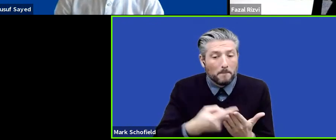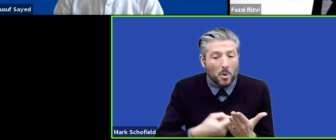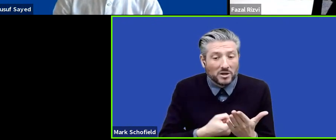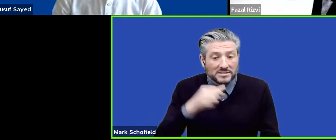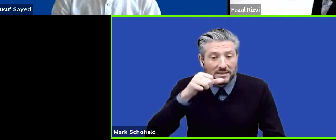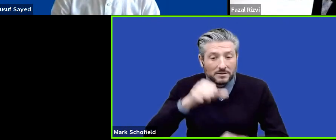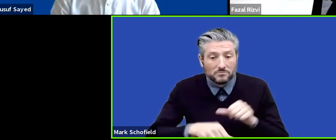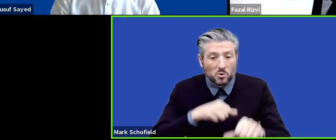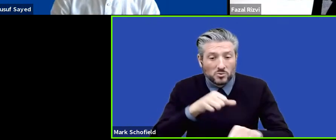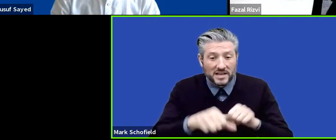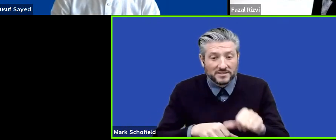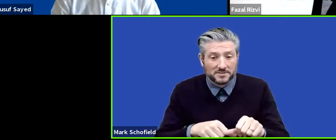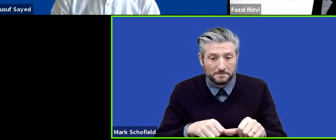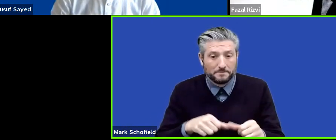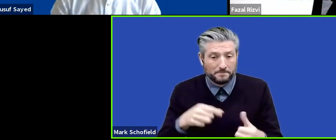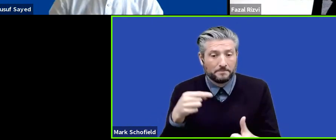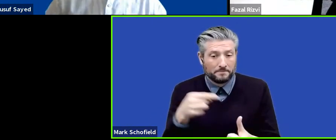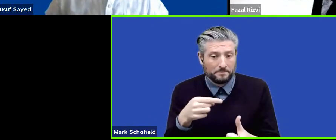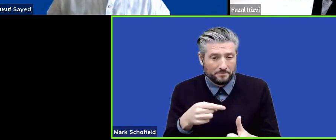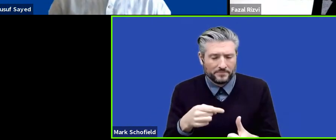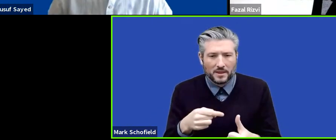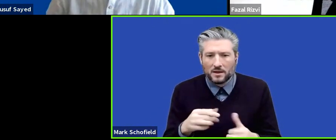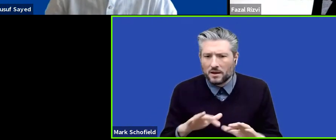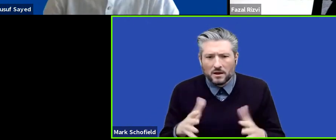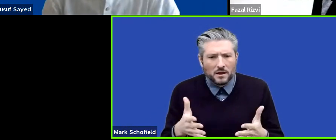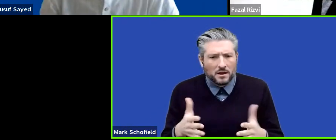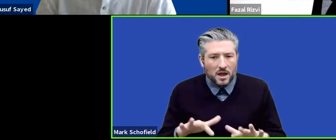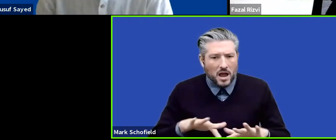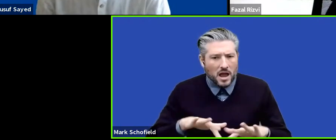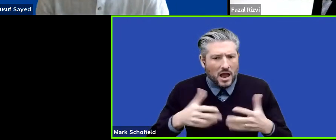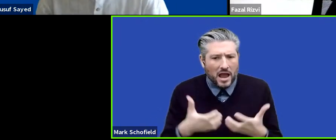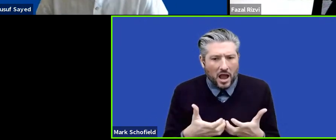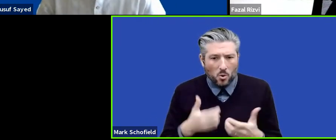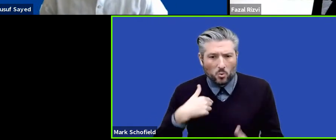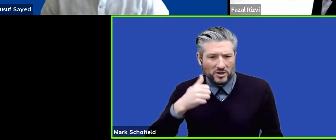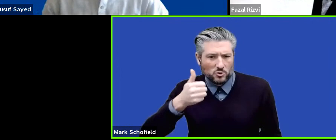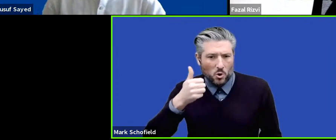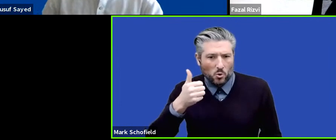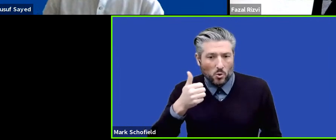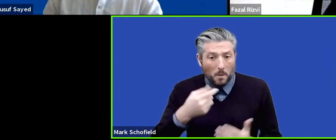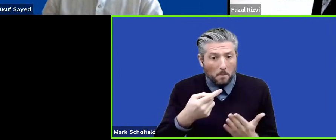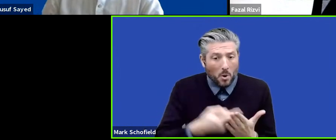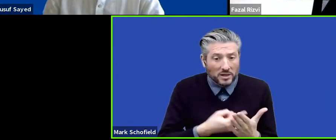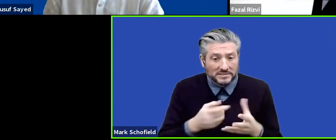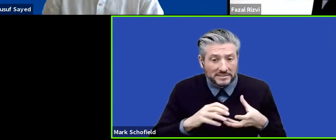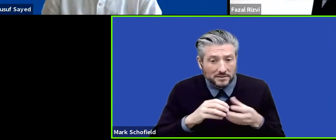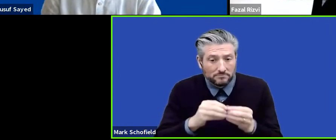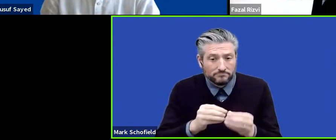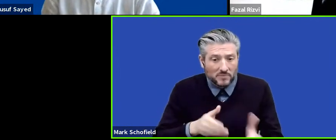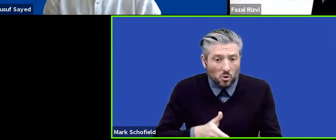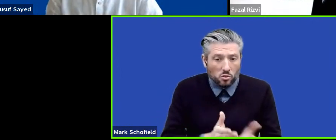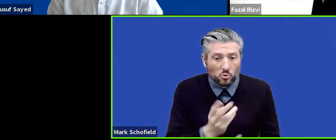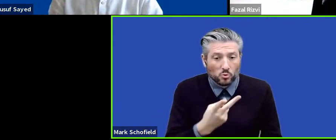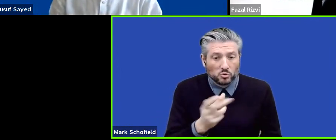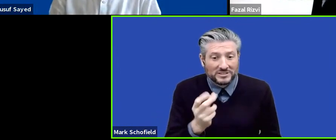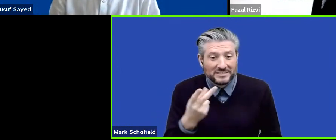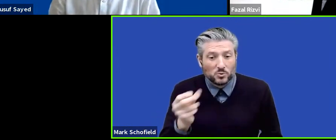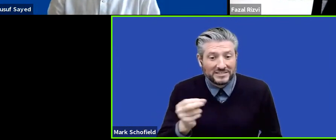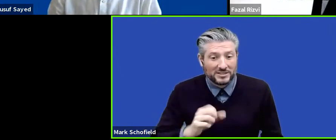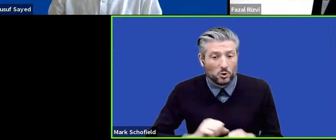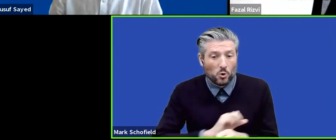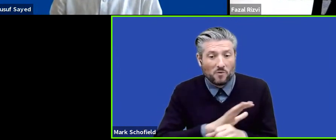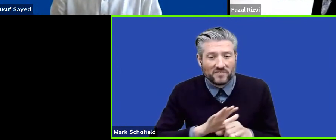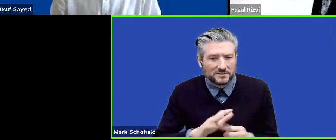know about the way policy has been made in COVID has been twofold, Fazal. One we've known is